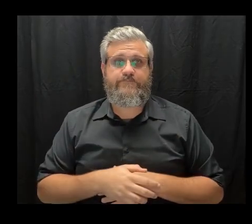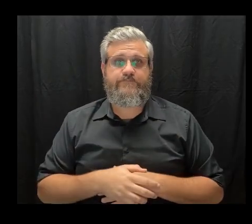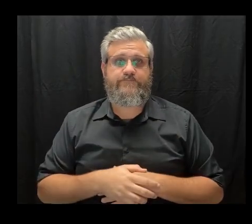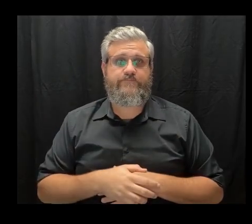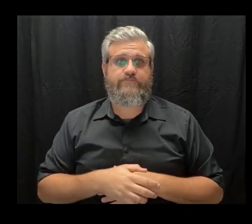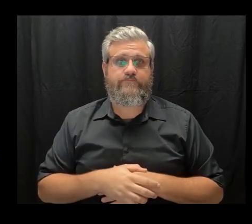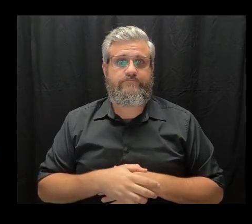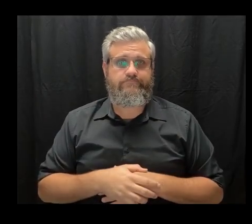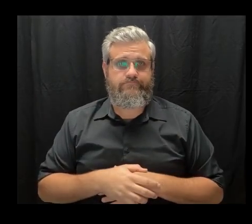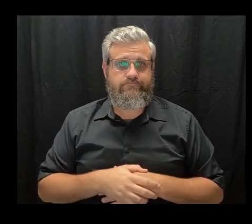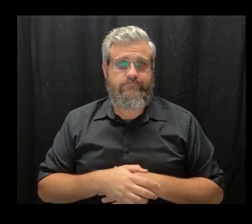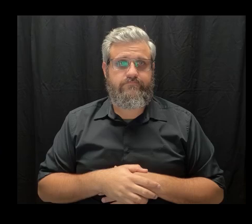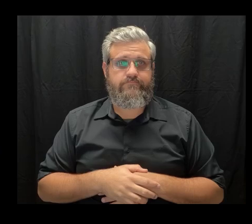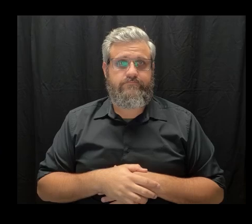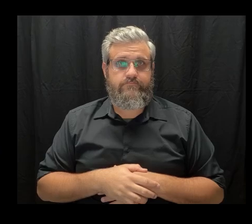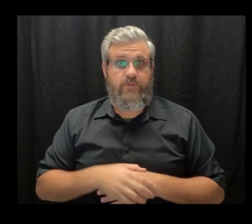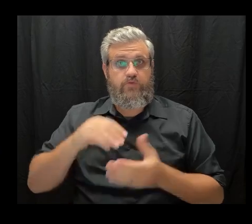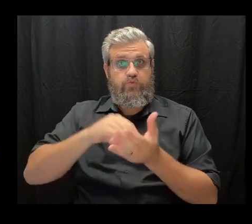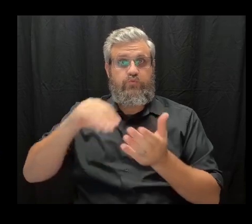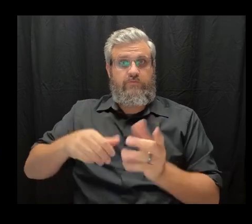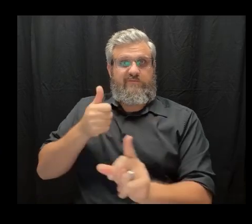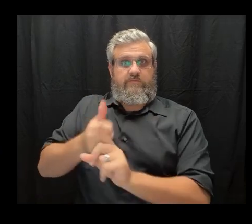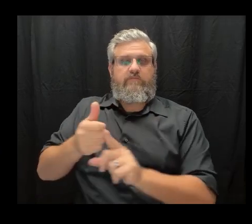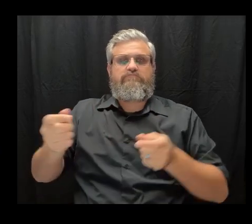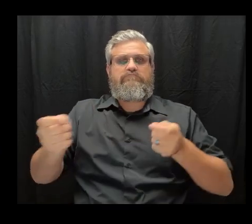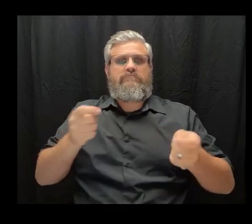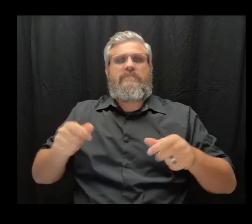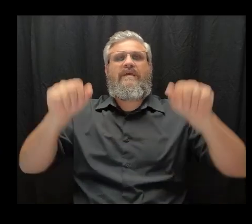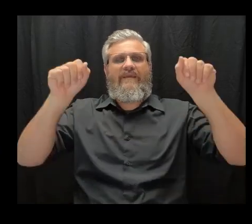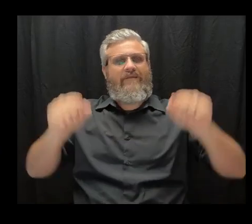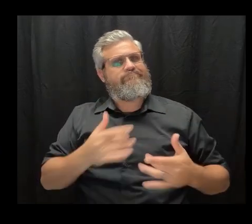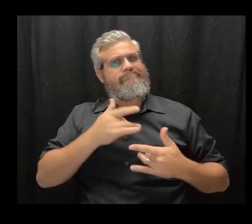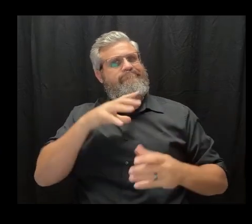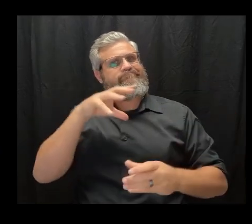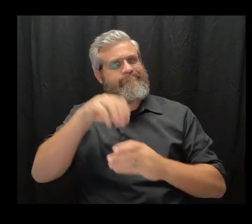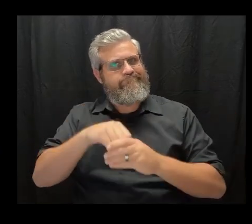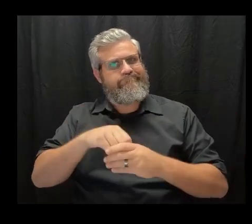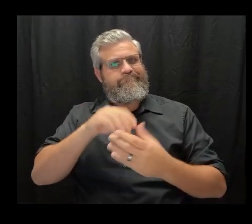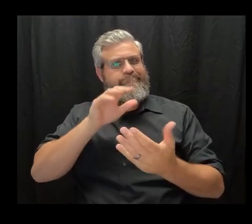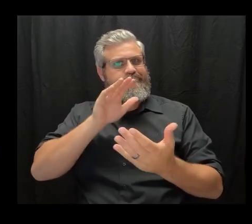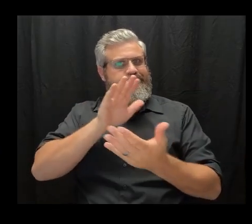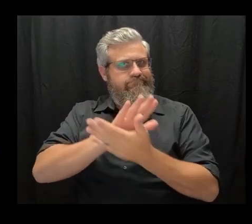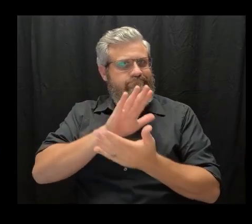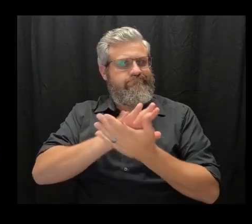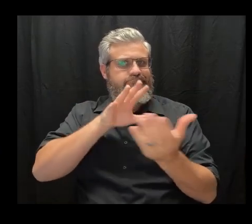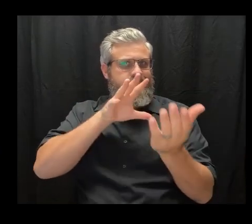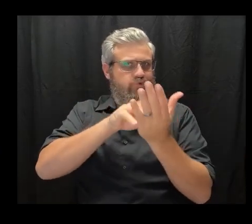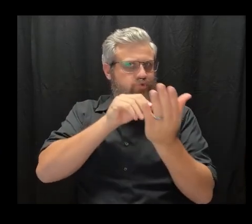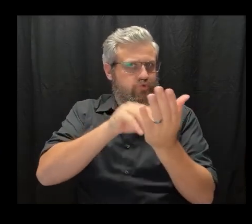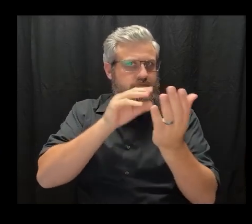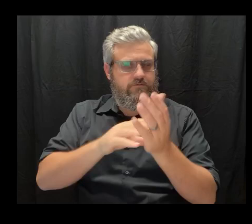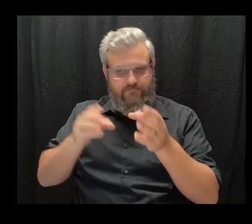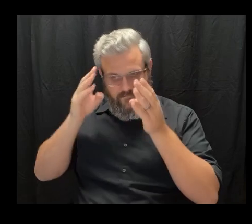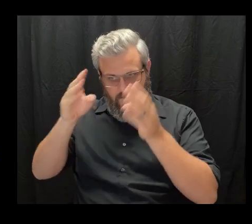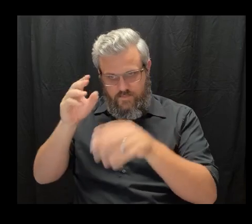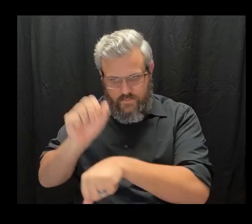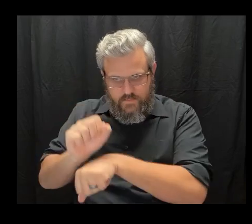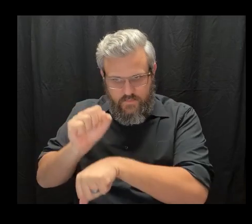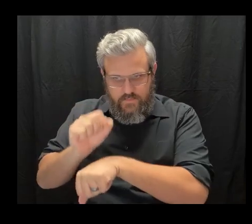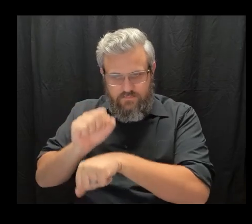A regulated student is generally able to engage with academic content, maintain focus on tasks, follow